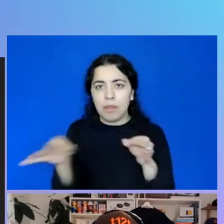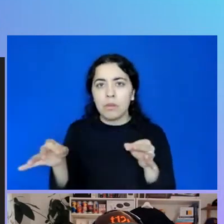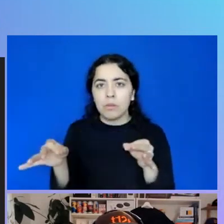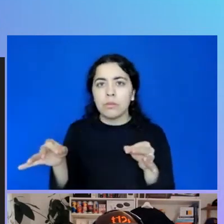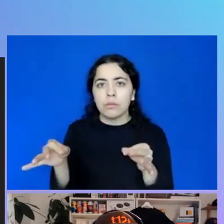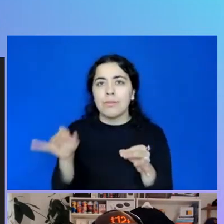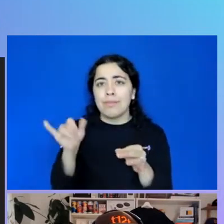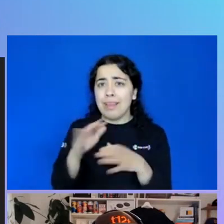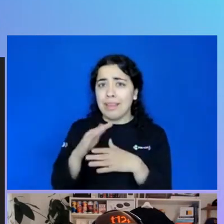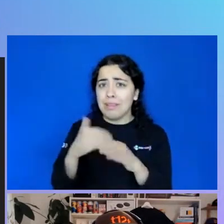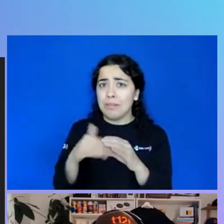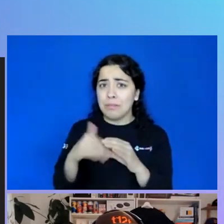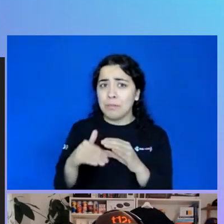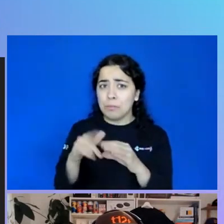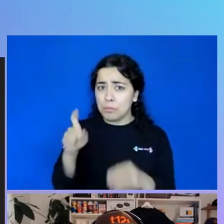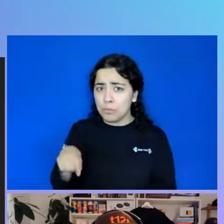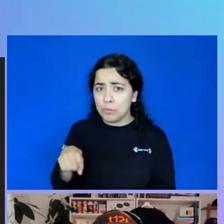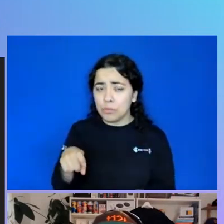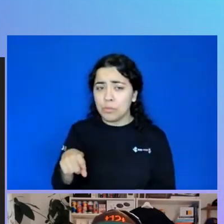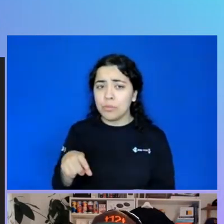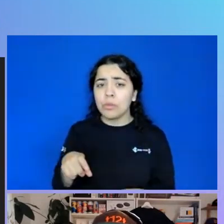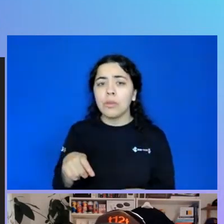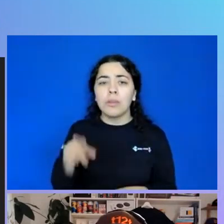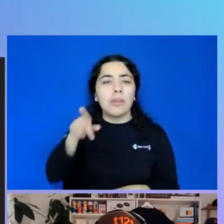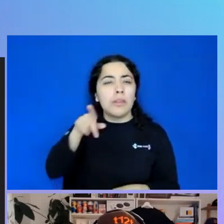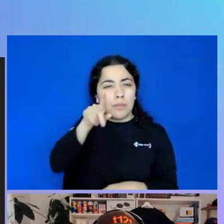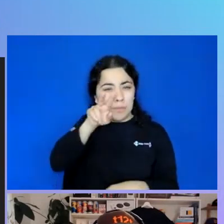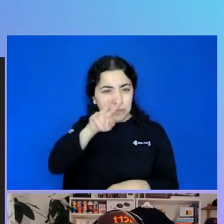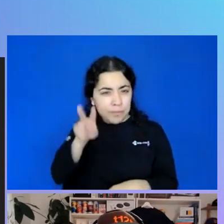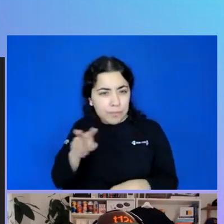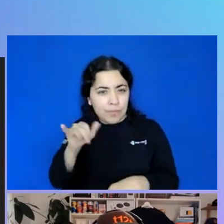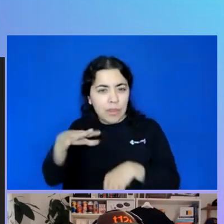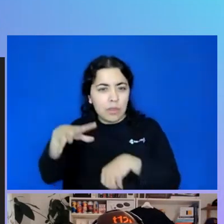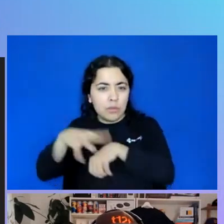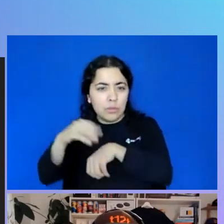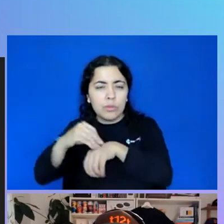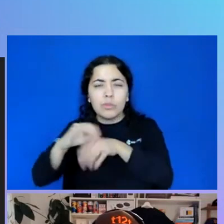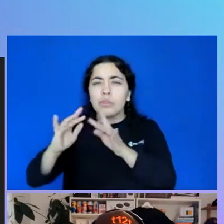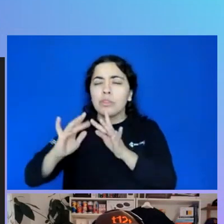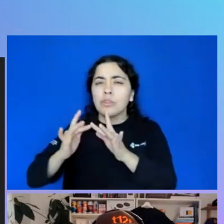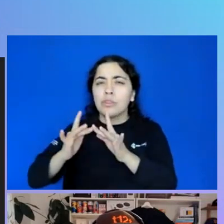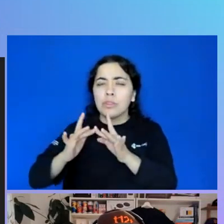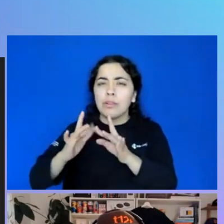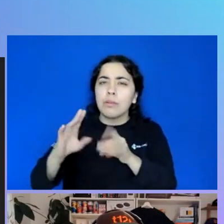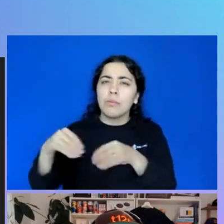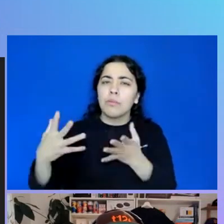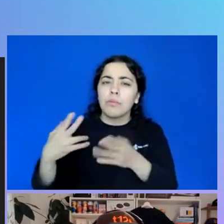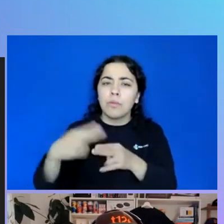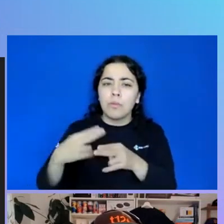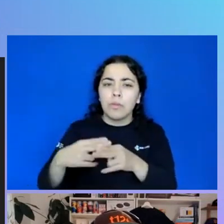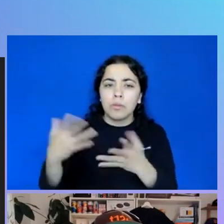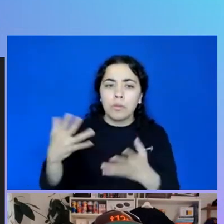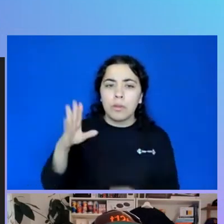email. And here's a Swedish internet provider called Bahnhof,